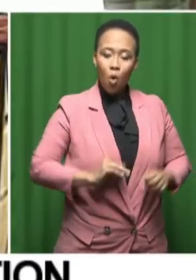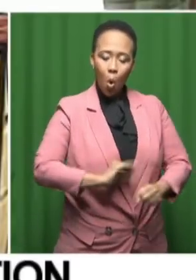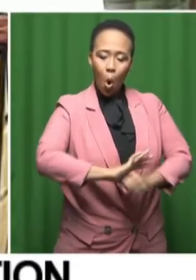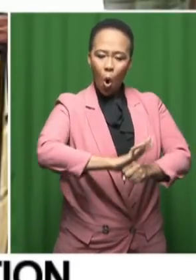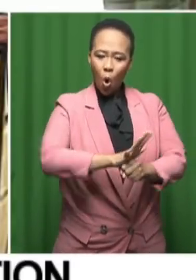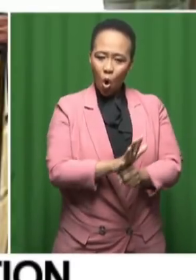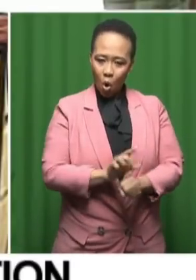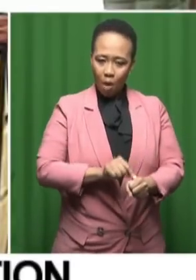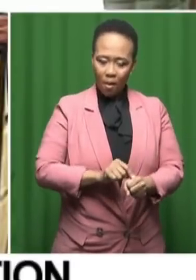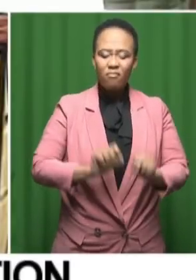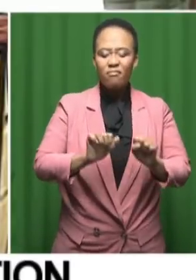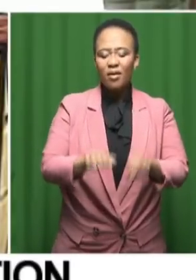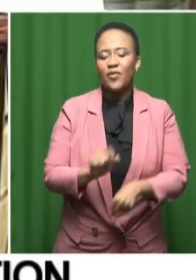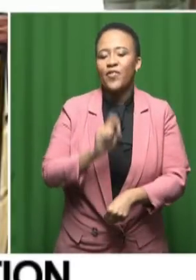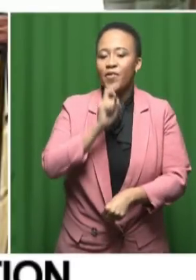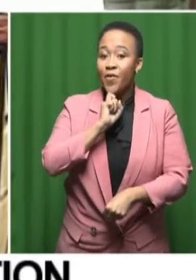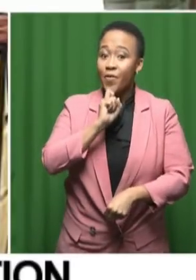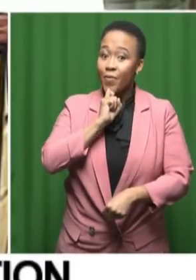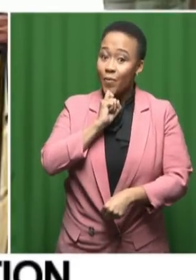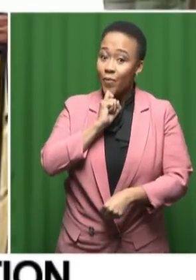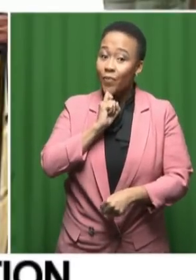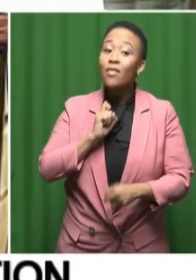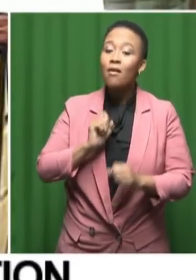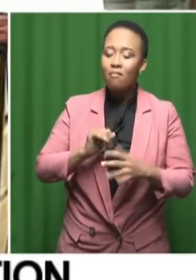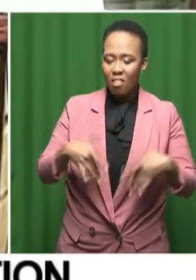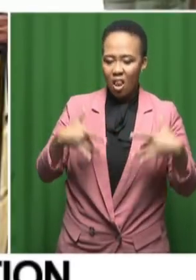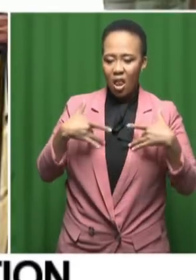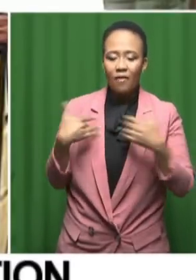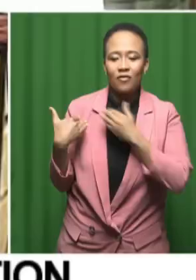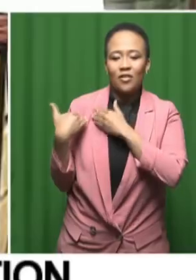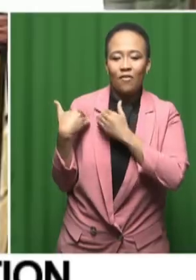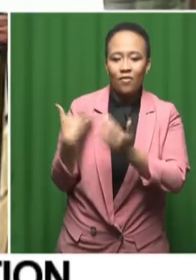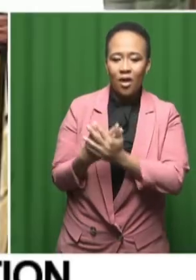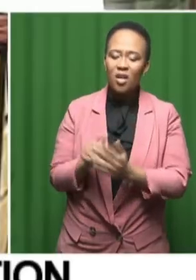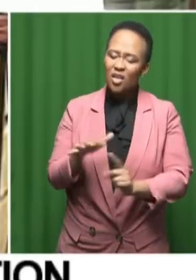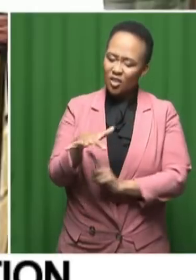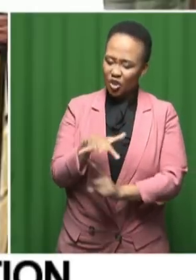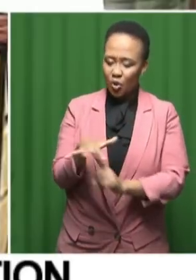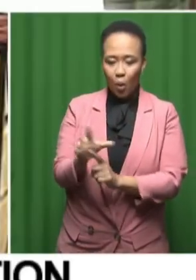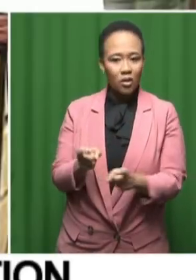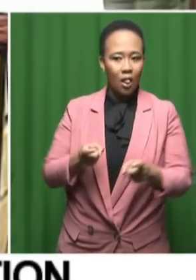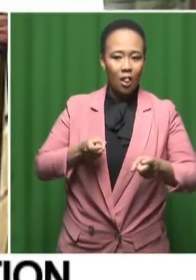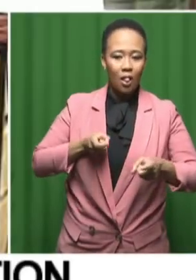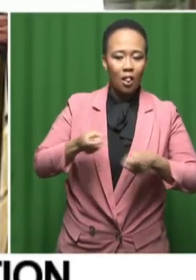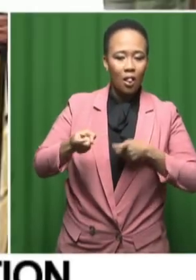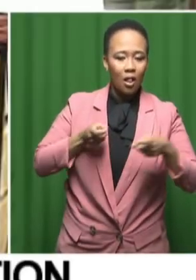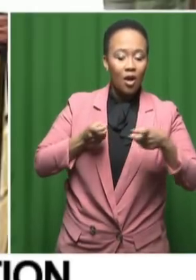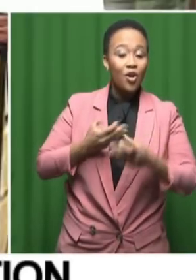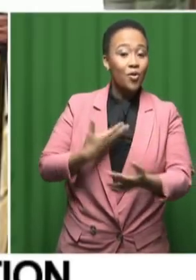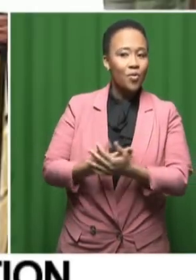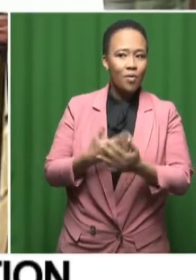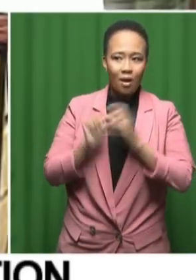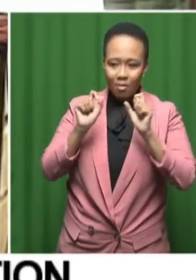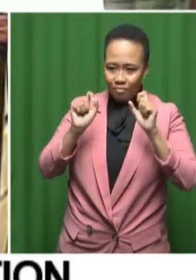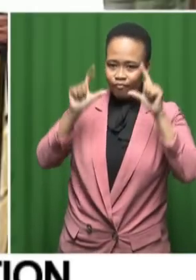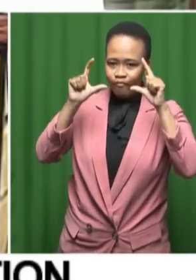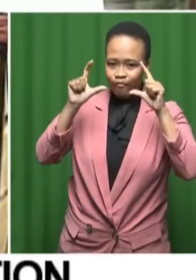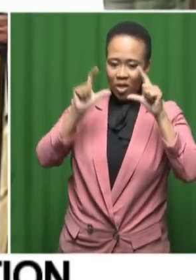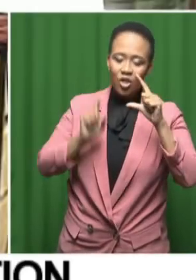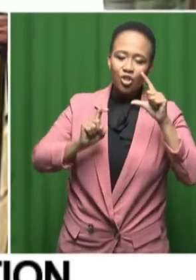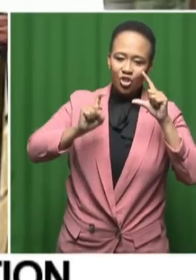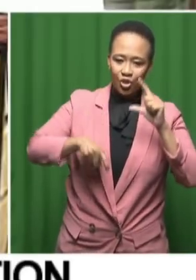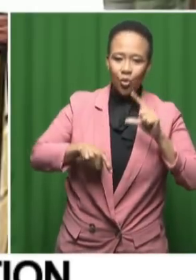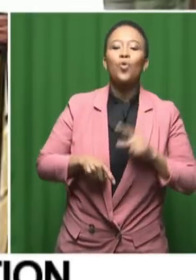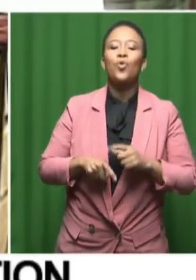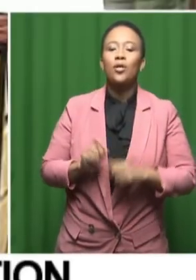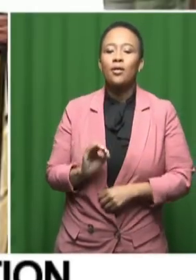applied and be saved lives. So I think the situation is controllable. We need to be on high alert. We do have a subvariant that